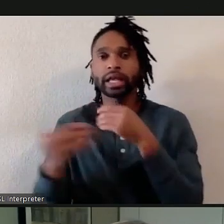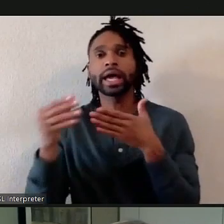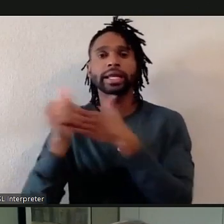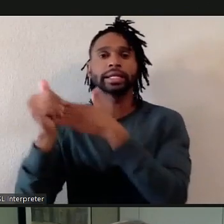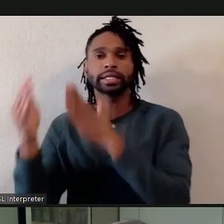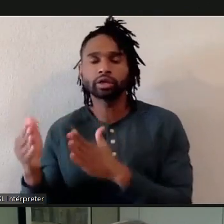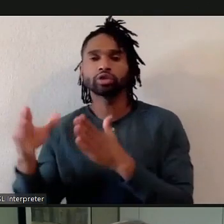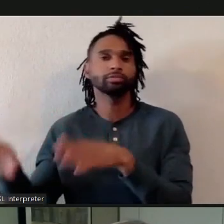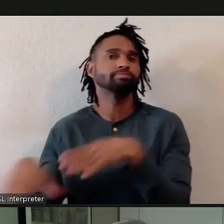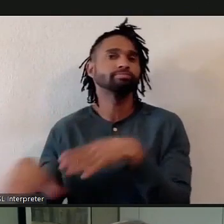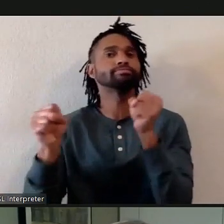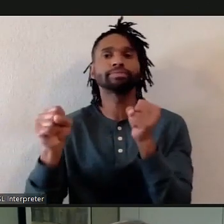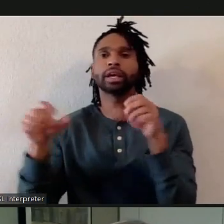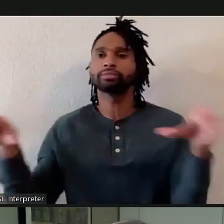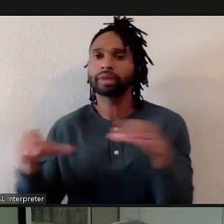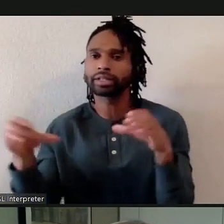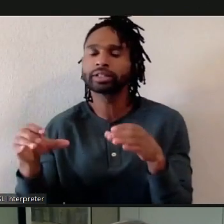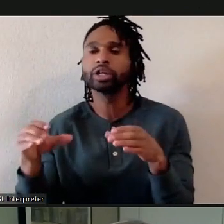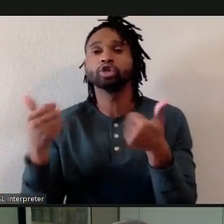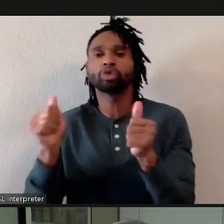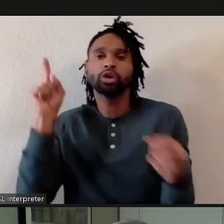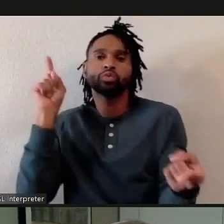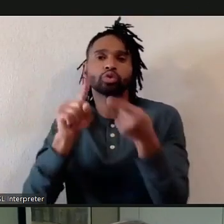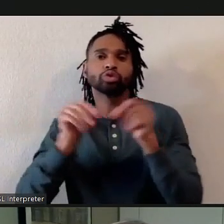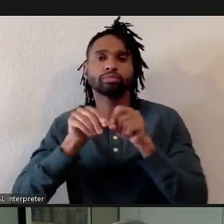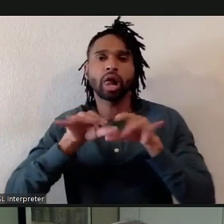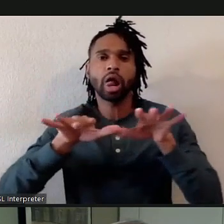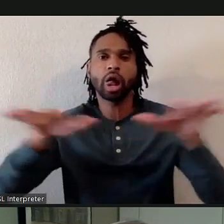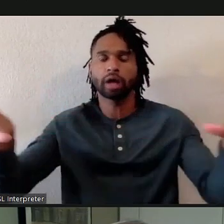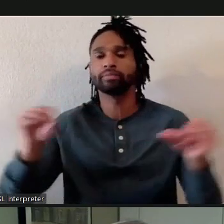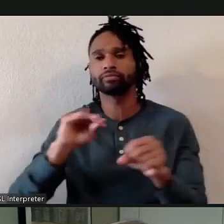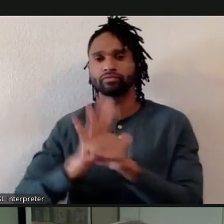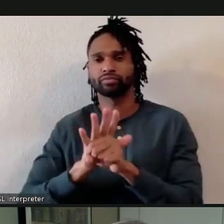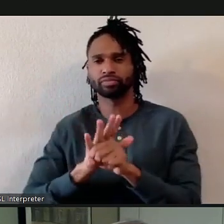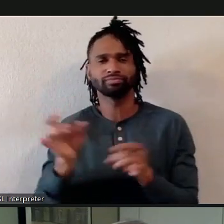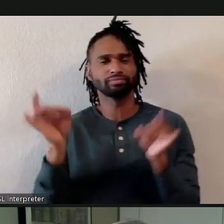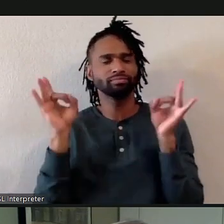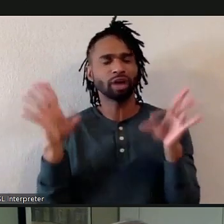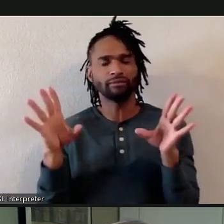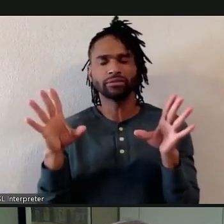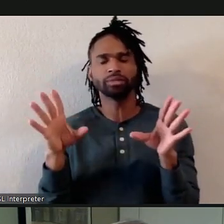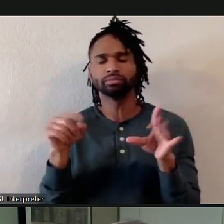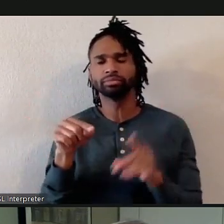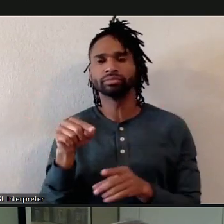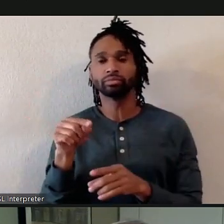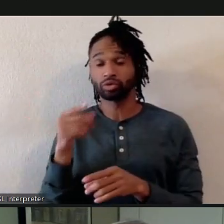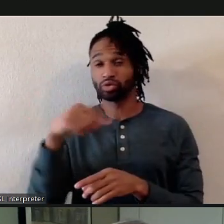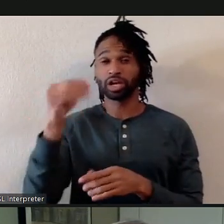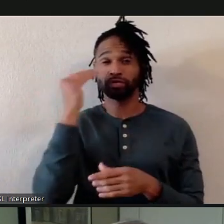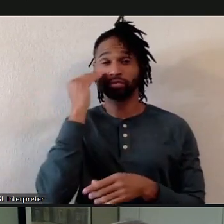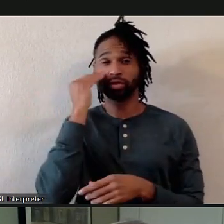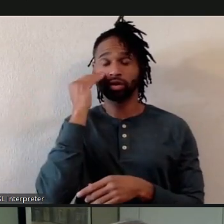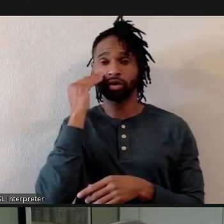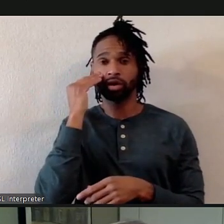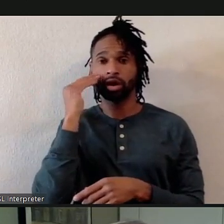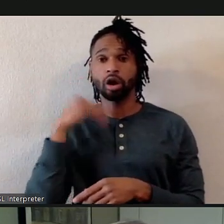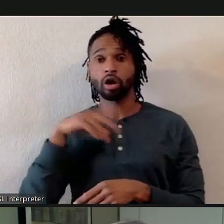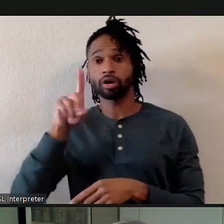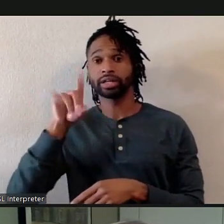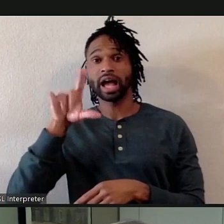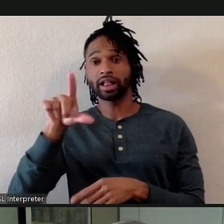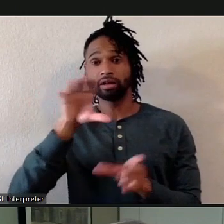action to try and reduce the spread of this terrible virus. You're all familiar with our dial as